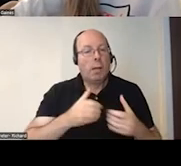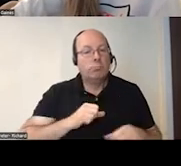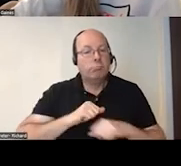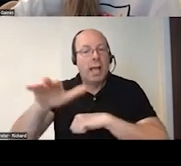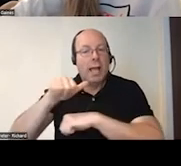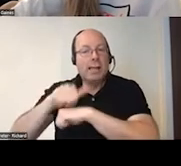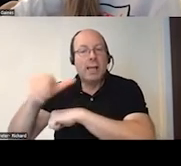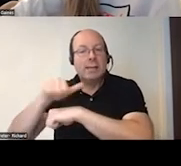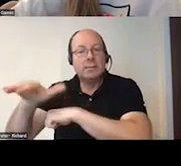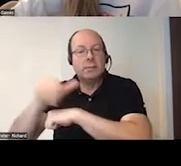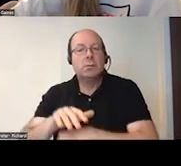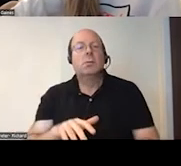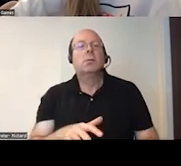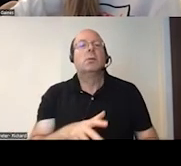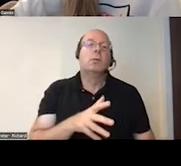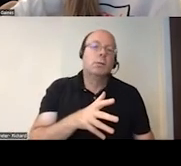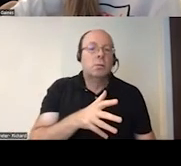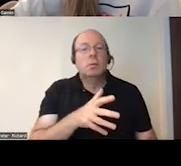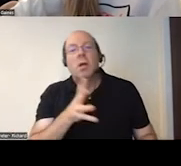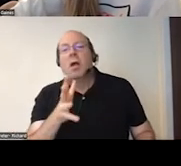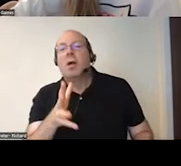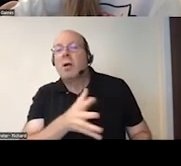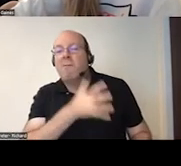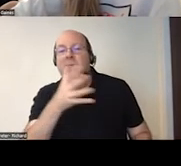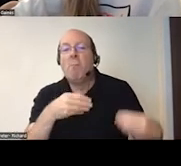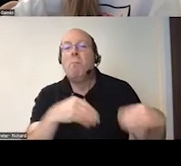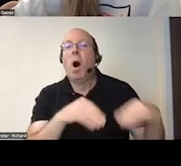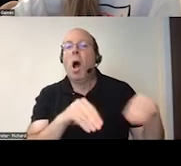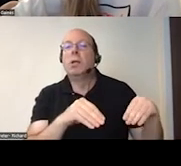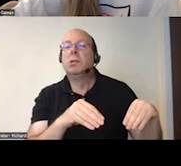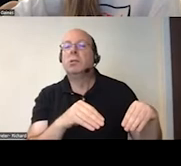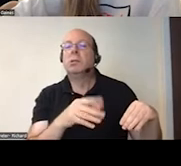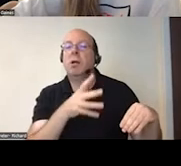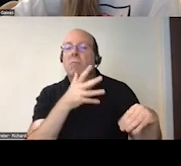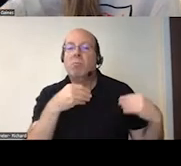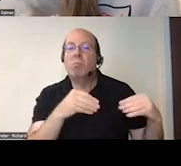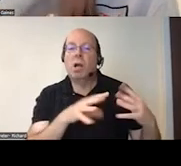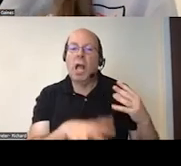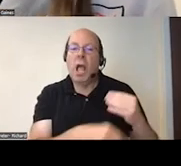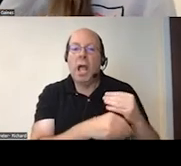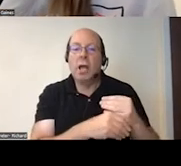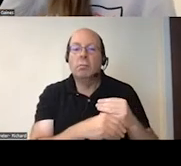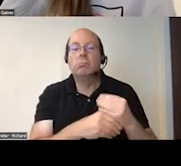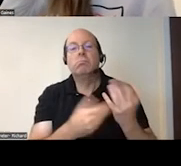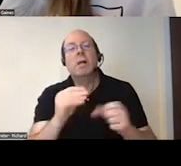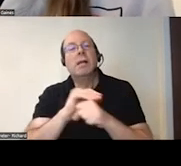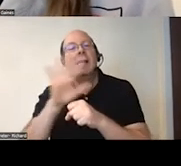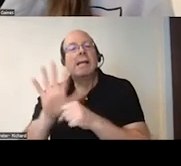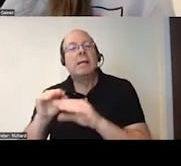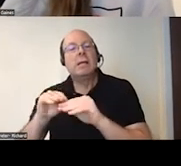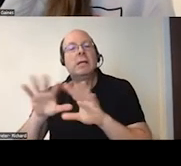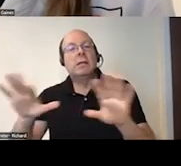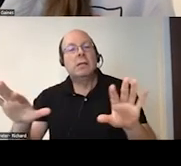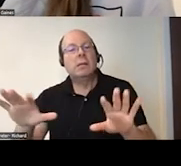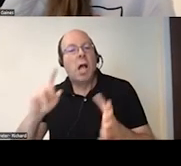that. But I don't know if this is a side effect of the pandemic, but I've actually seen our customer base